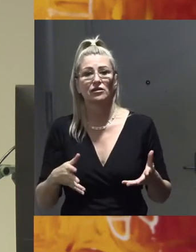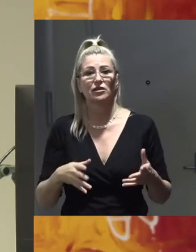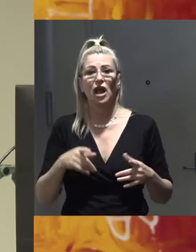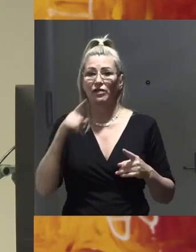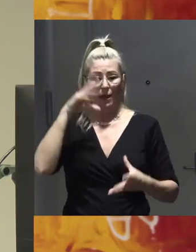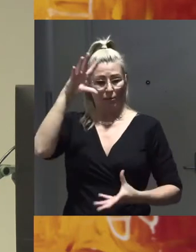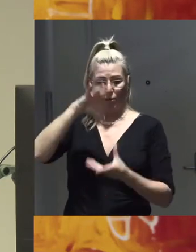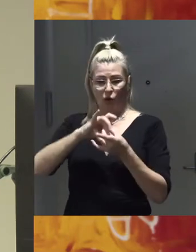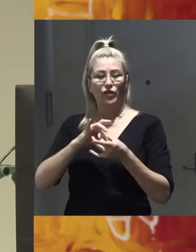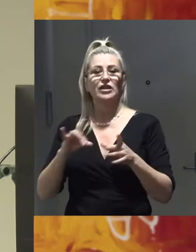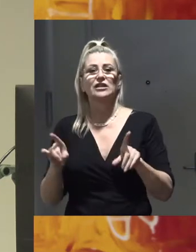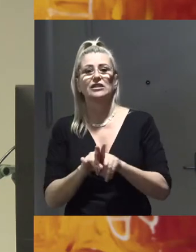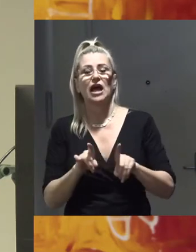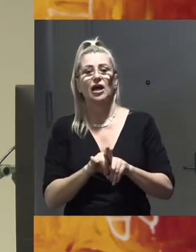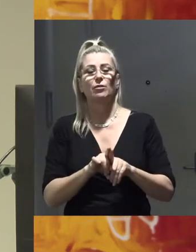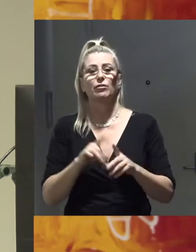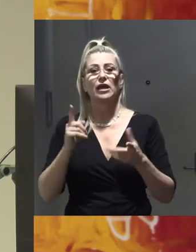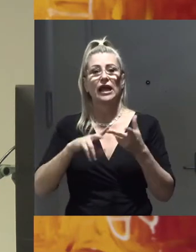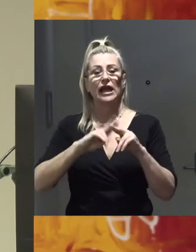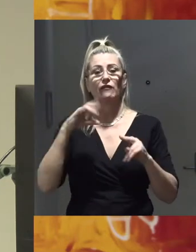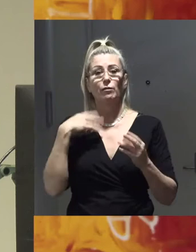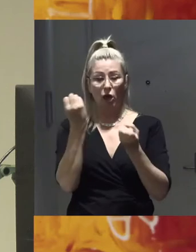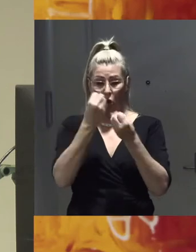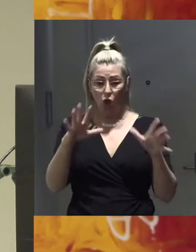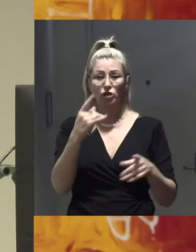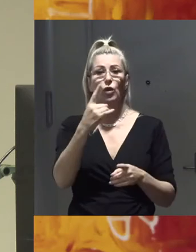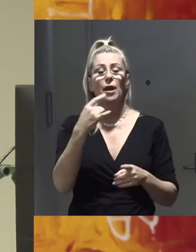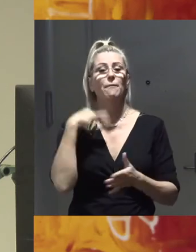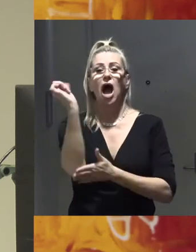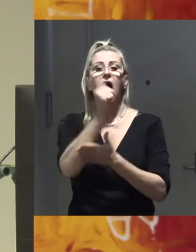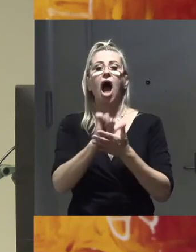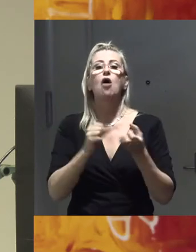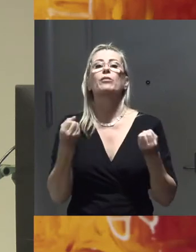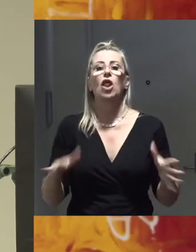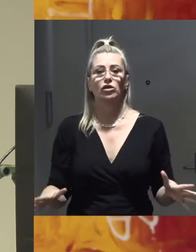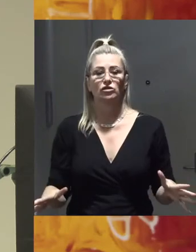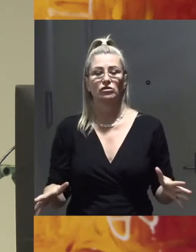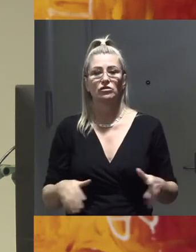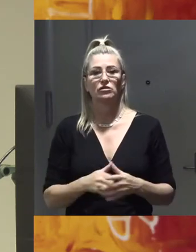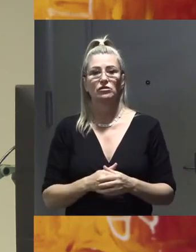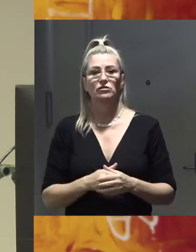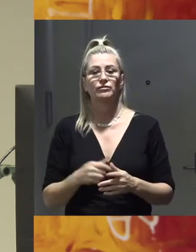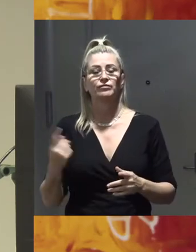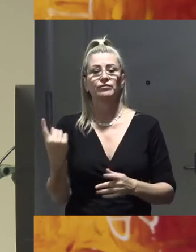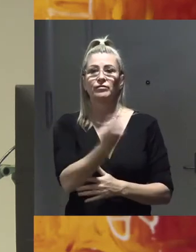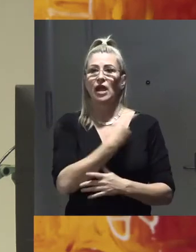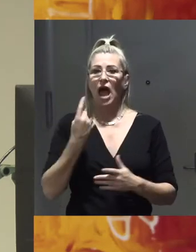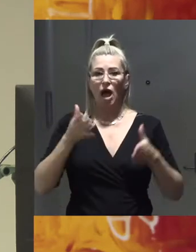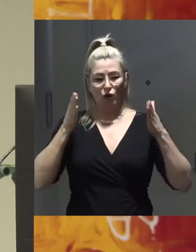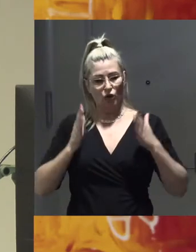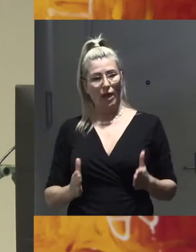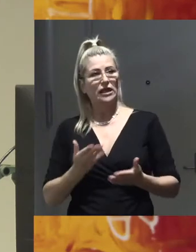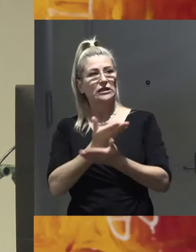and their destruction would destroy my art." Our humanity has been